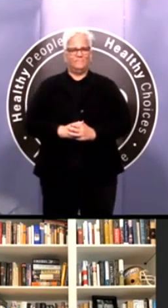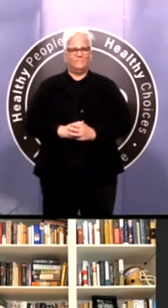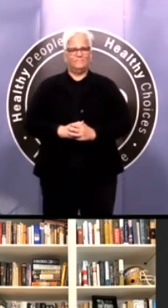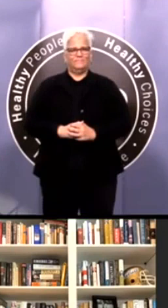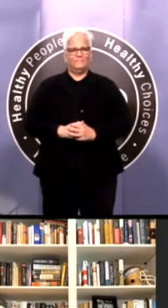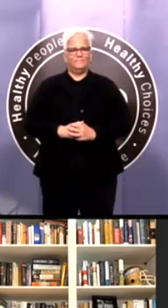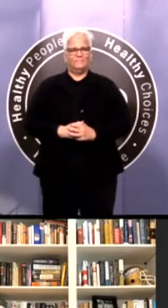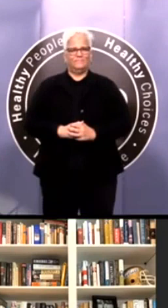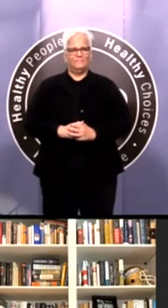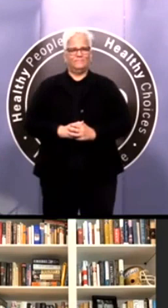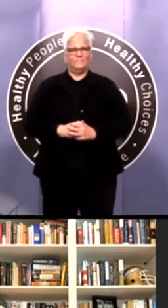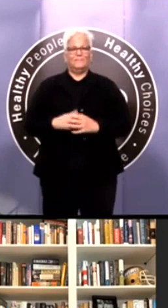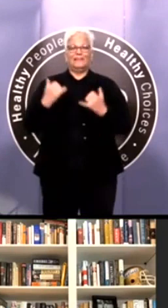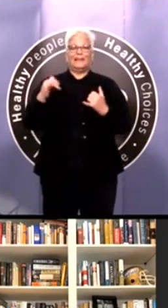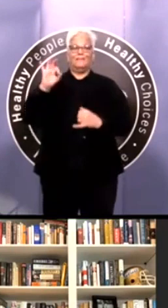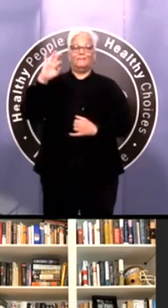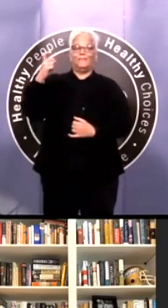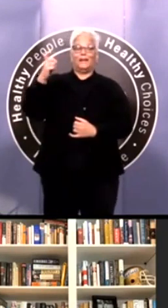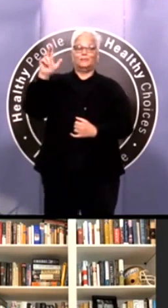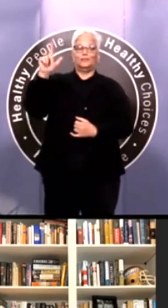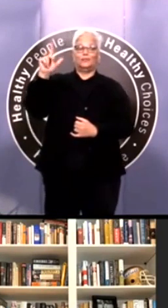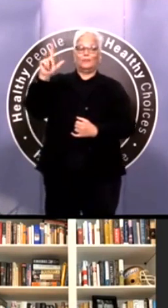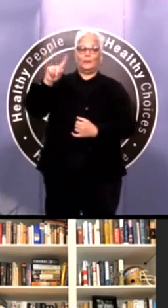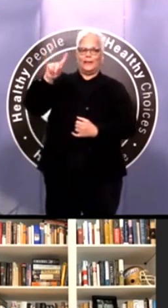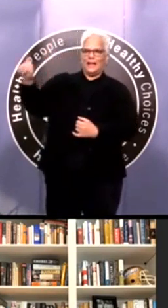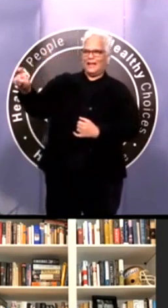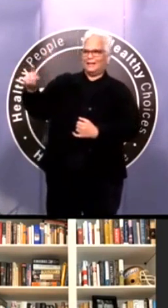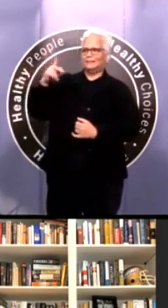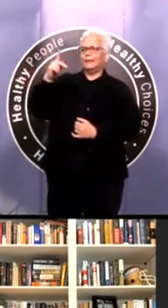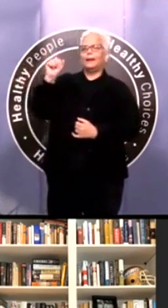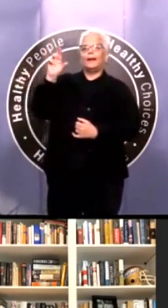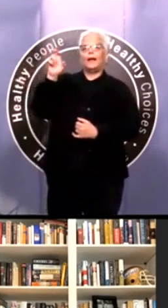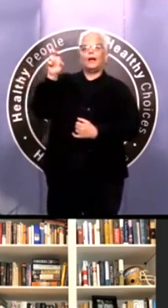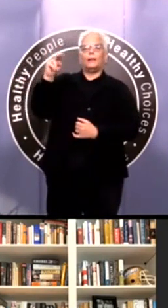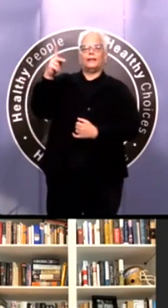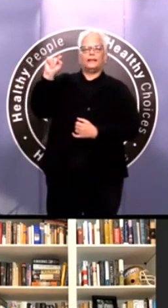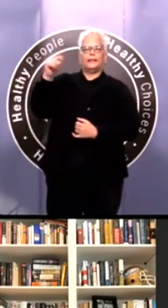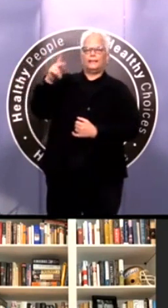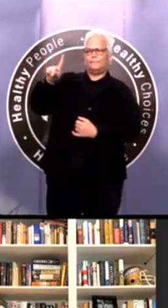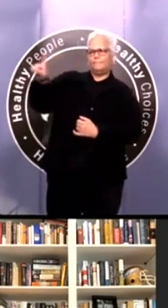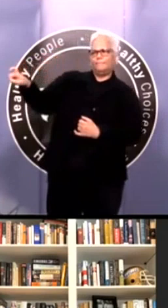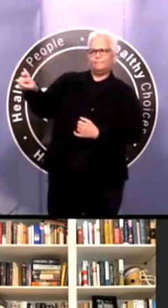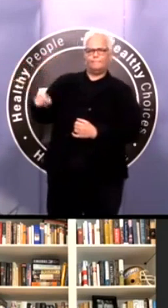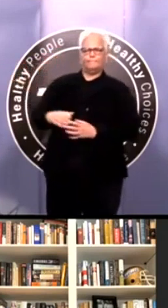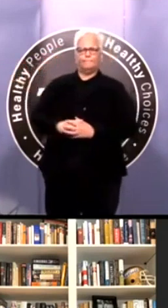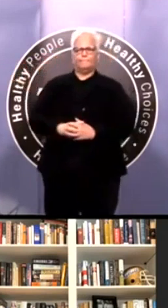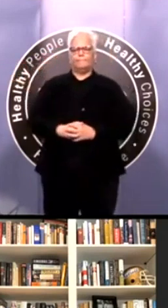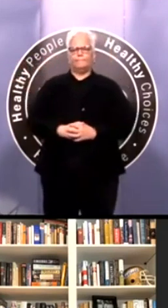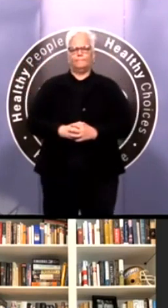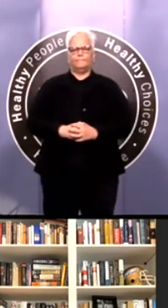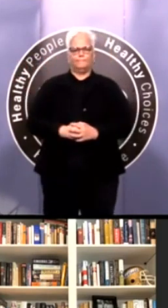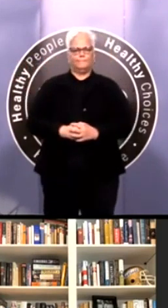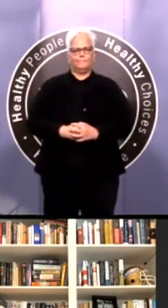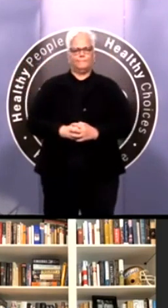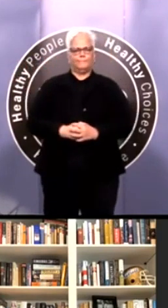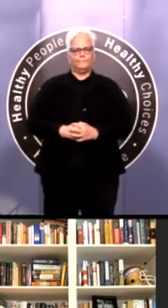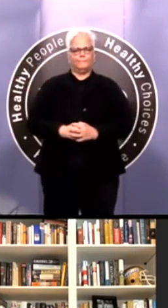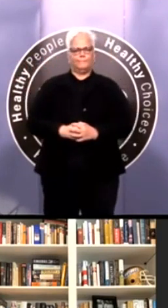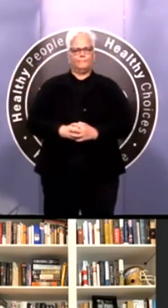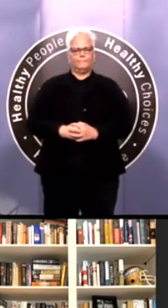everybody said, we're going to reassess as everything goes along. So, I don't know the answer to that, but